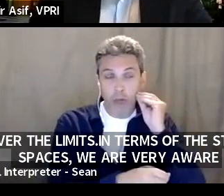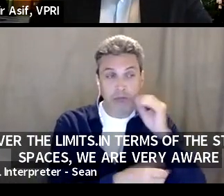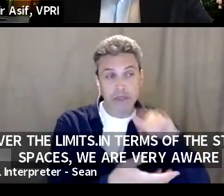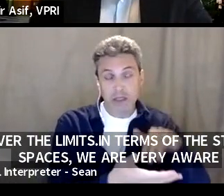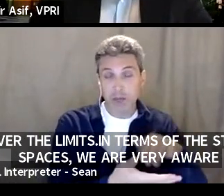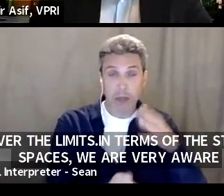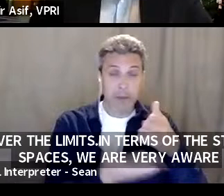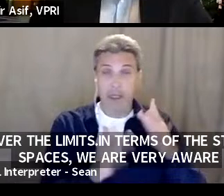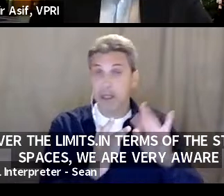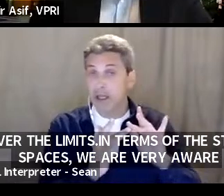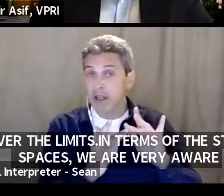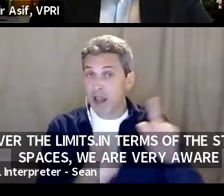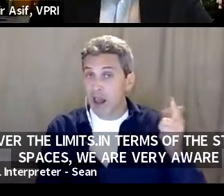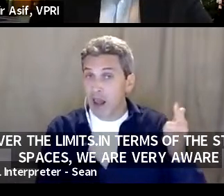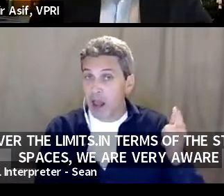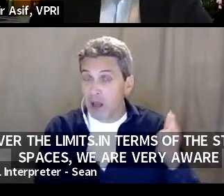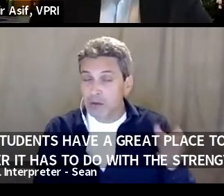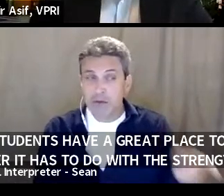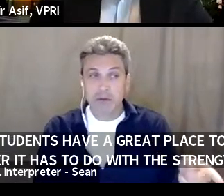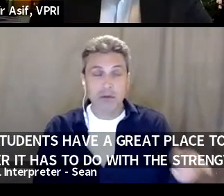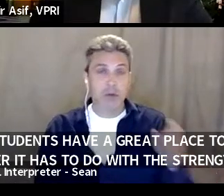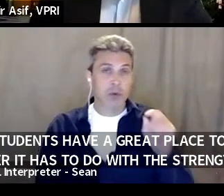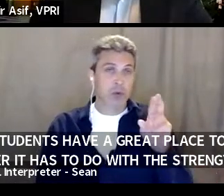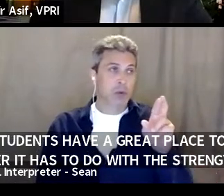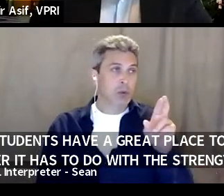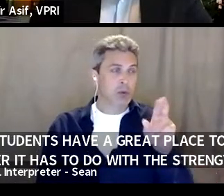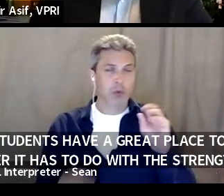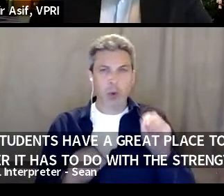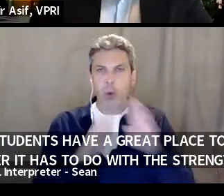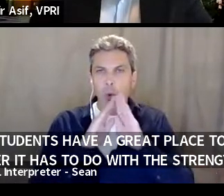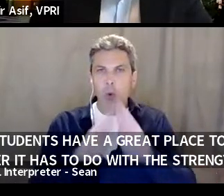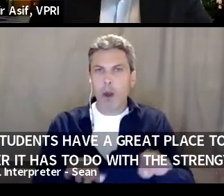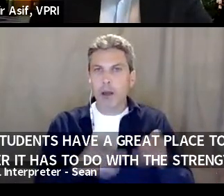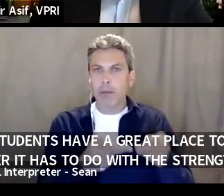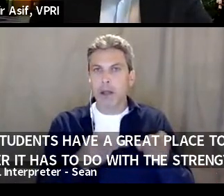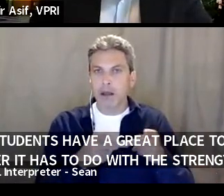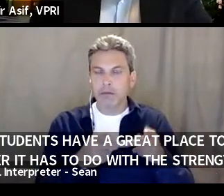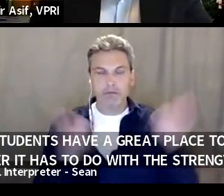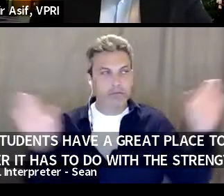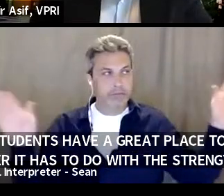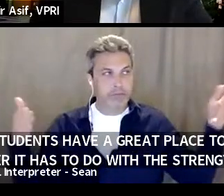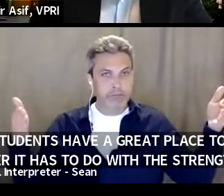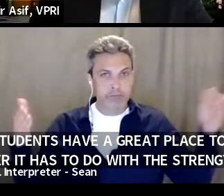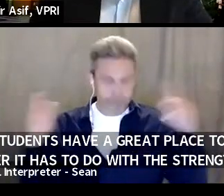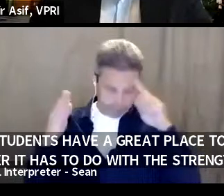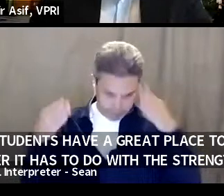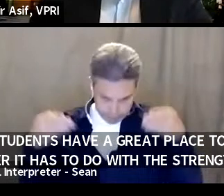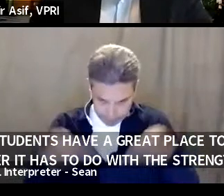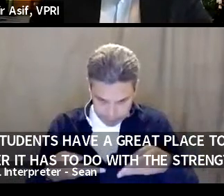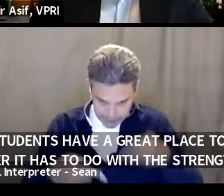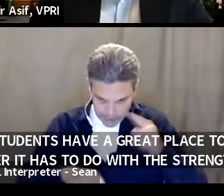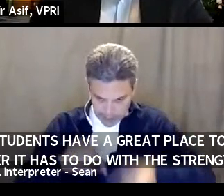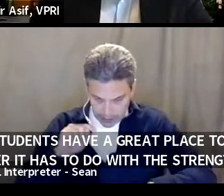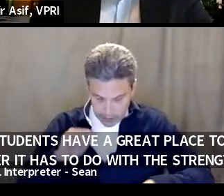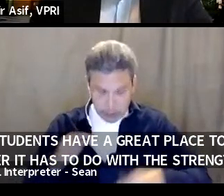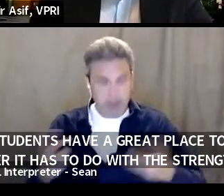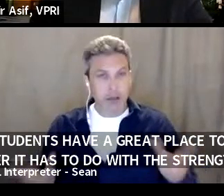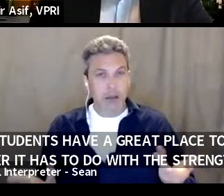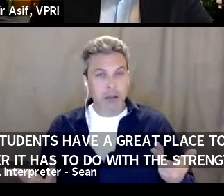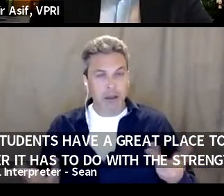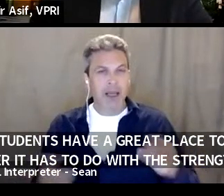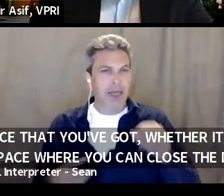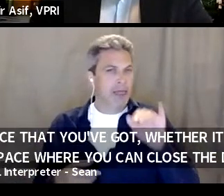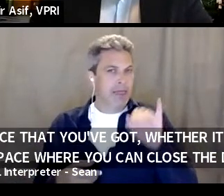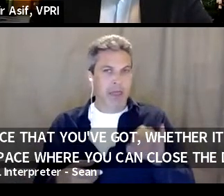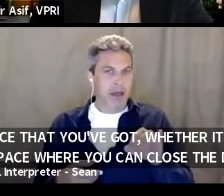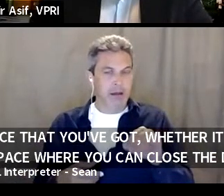you've got, whether it has to do with a quiet space where you can close the door and concentrate. These are all things that not